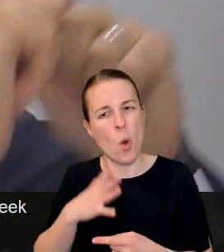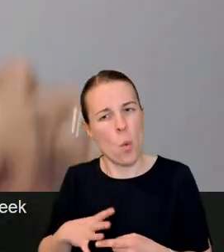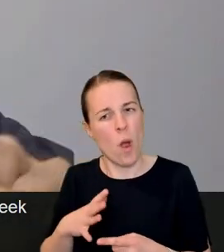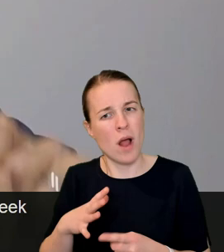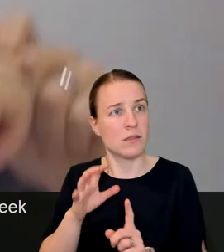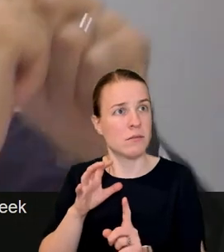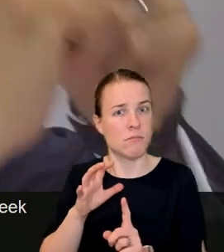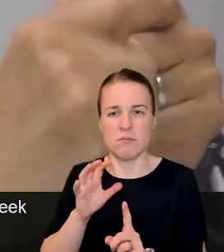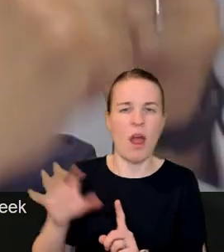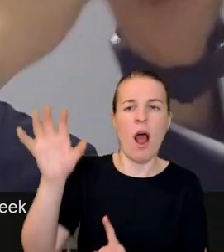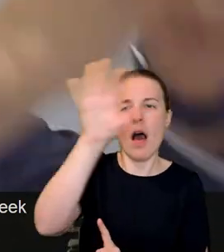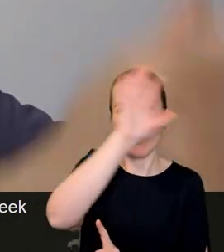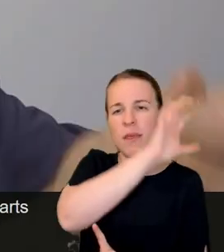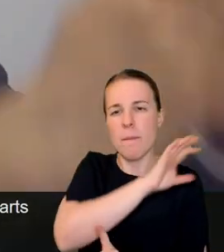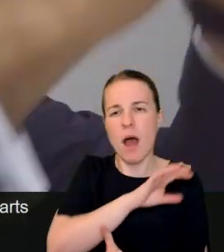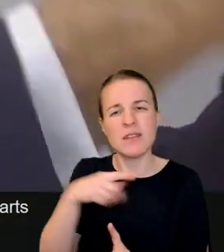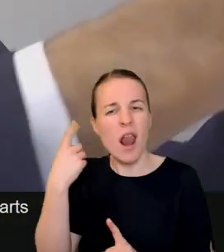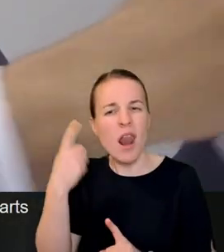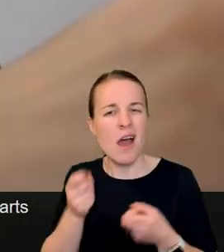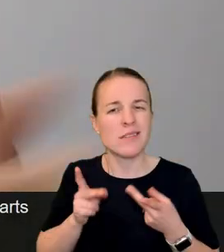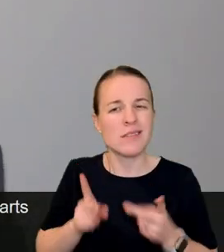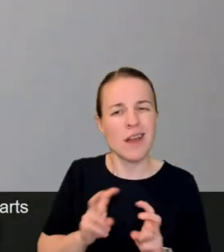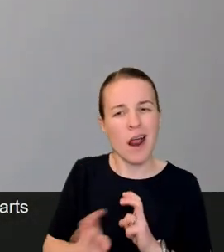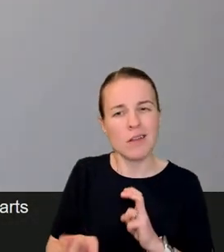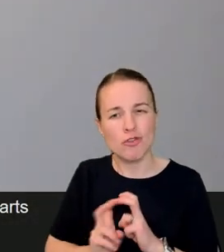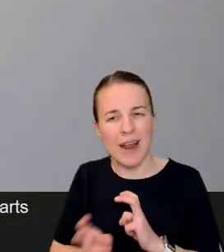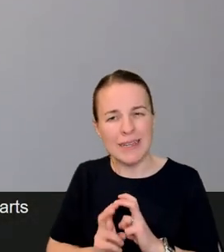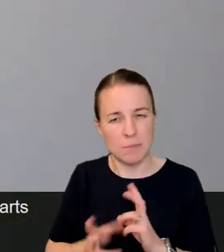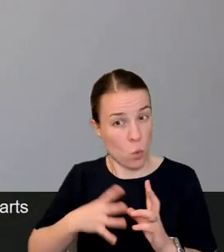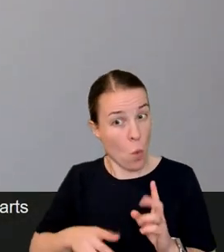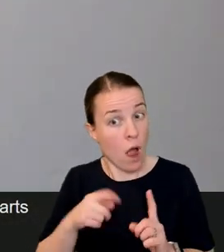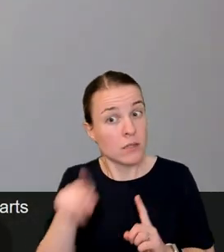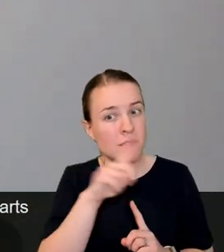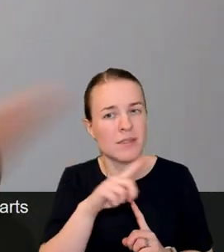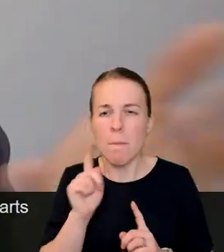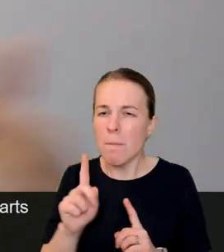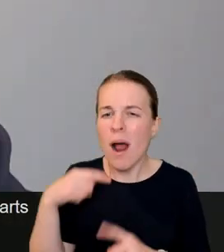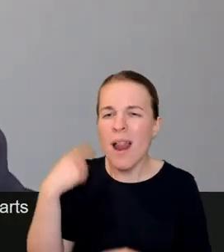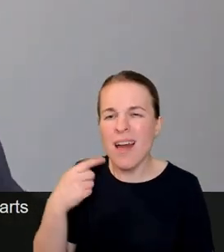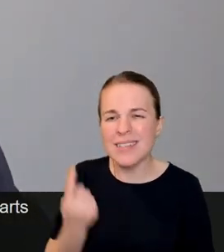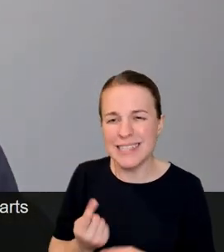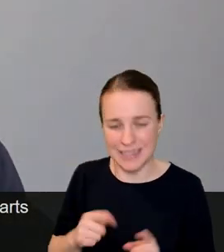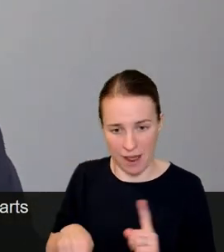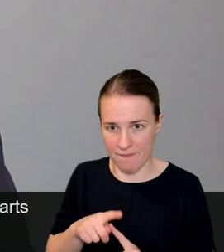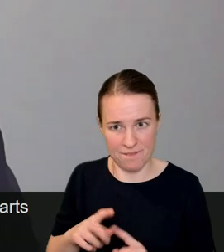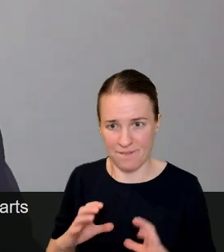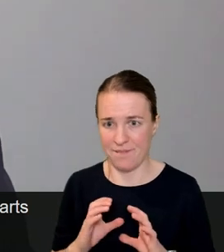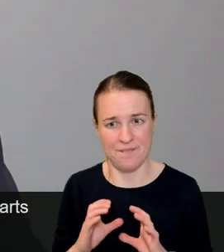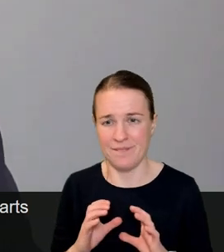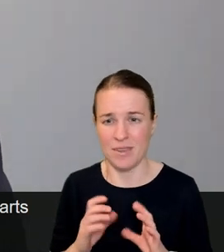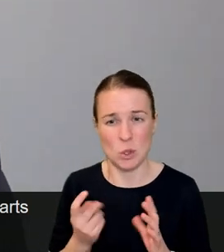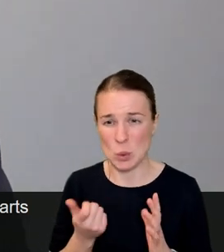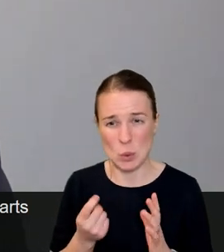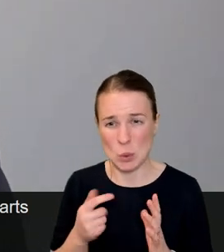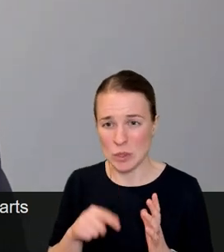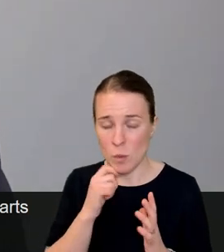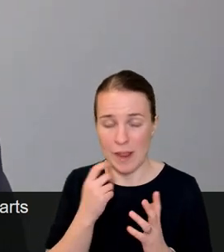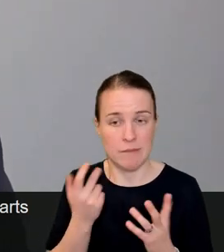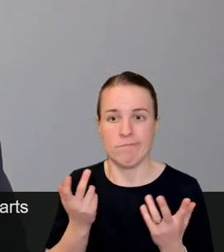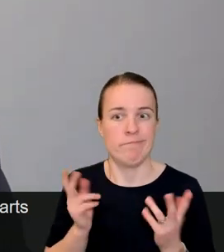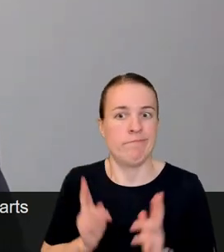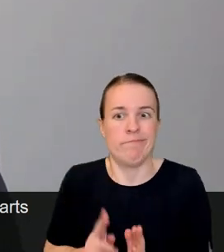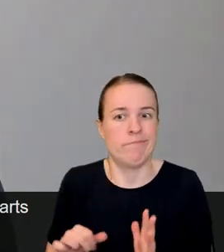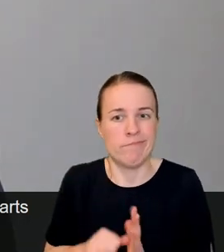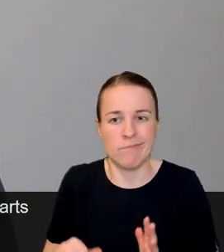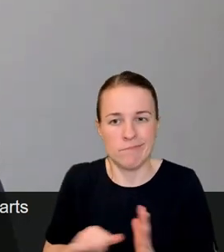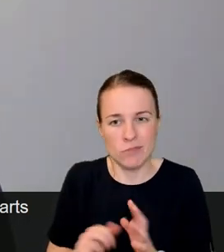a London-style transport authority, but London itself very soon won't have a London-style transport system.